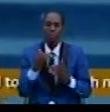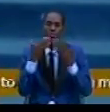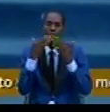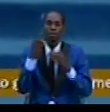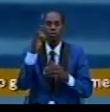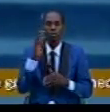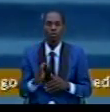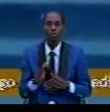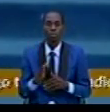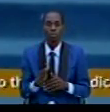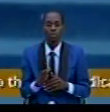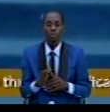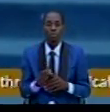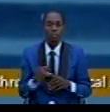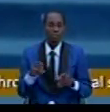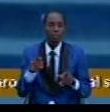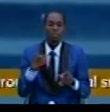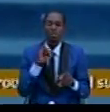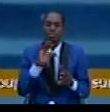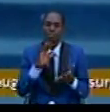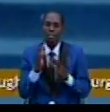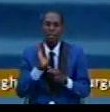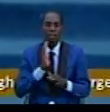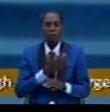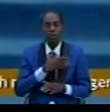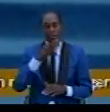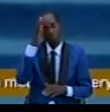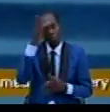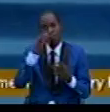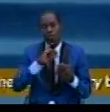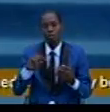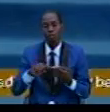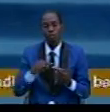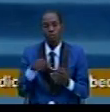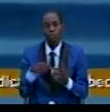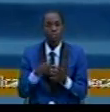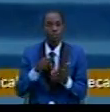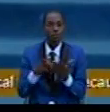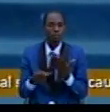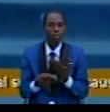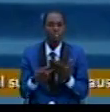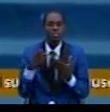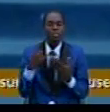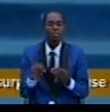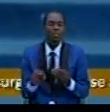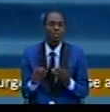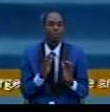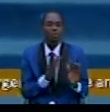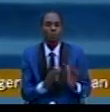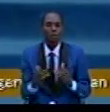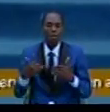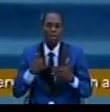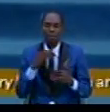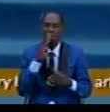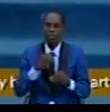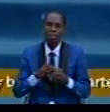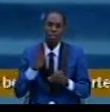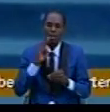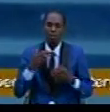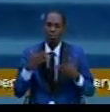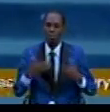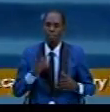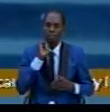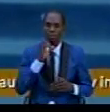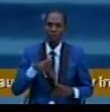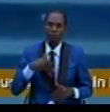is coming to this Ibadan. The preparation has been done in my body, in my life. I can feel it. But